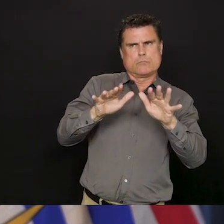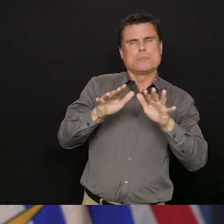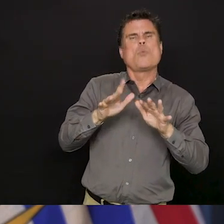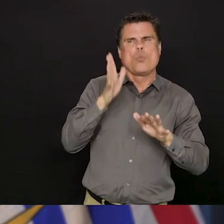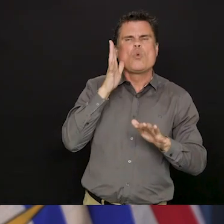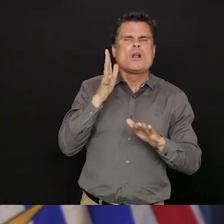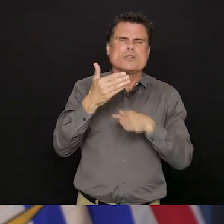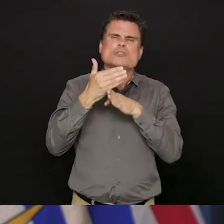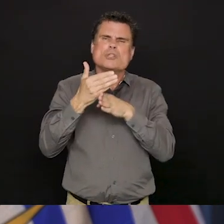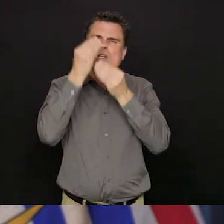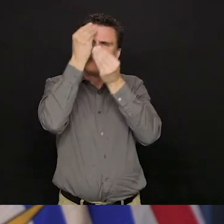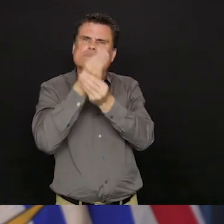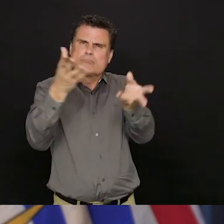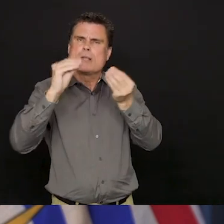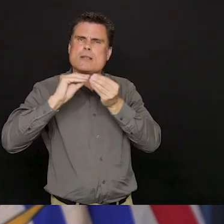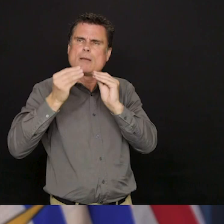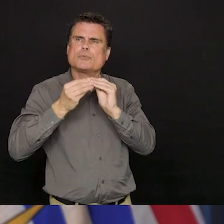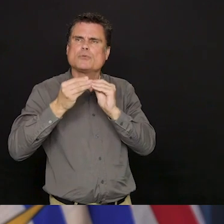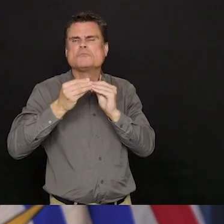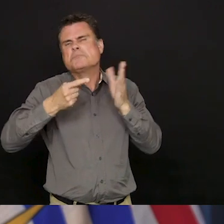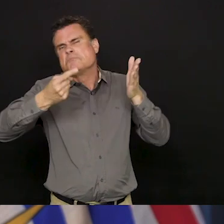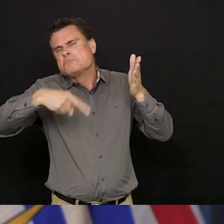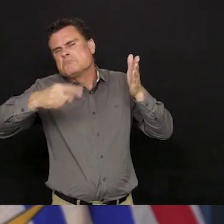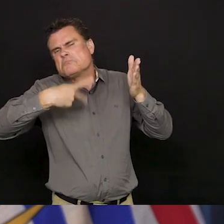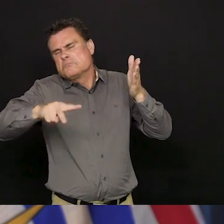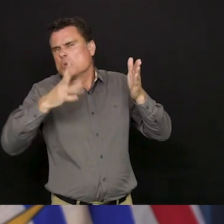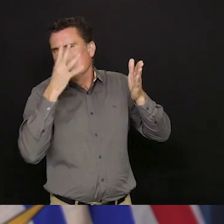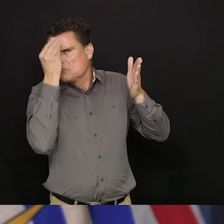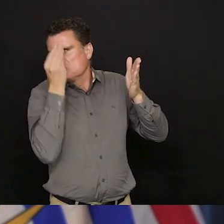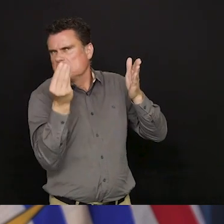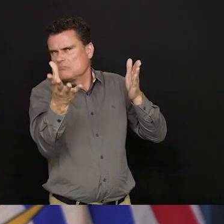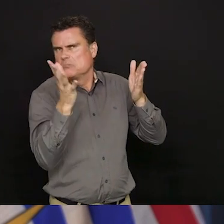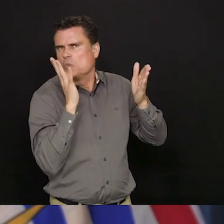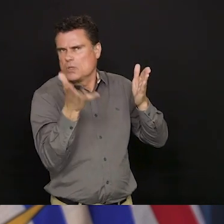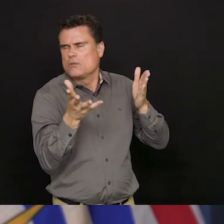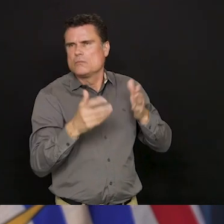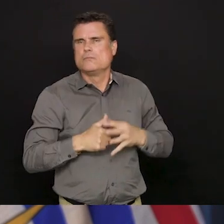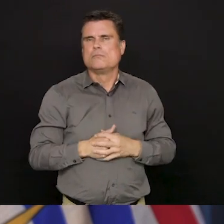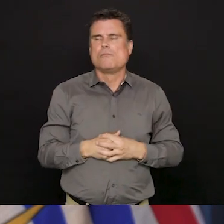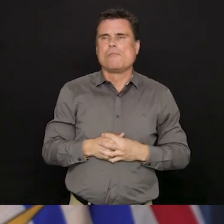week. Next question is from Brishti Basu, Victoria Buzz.